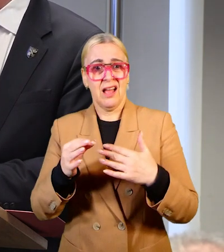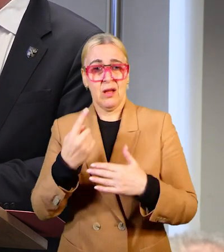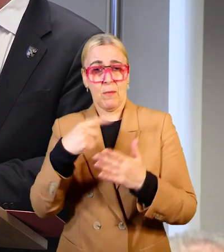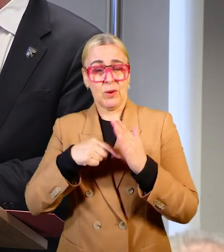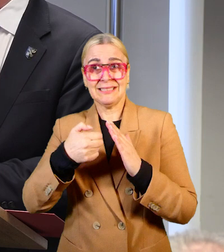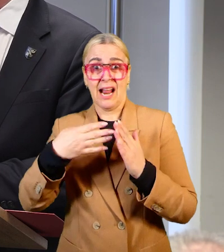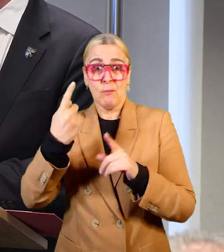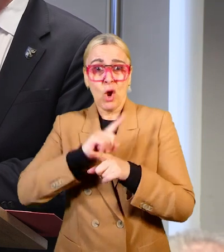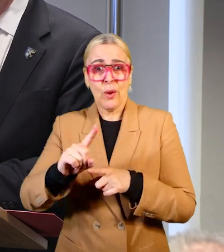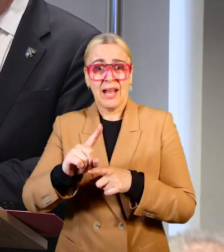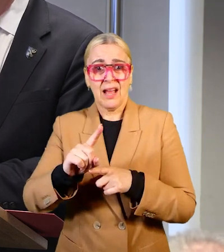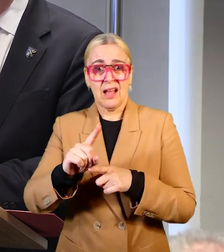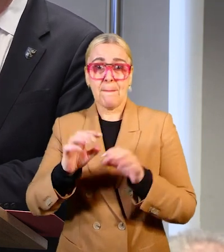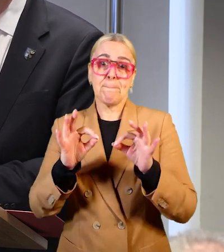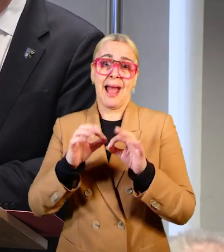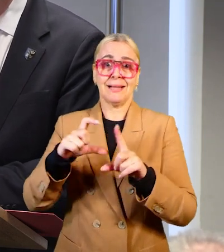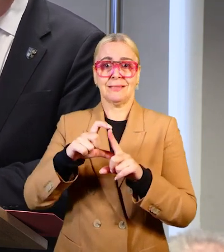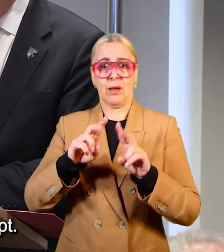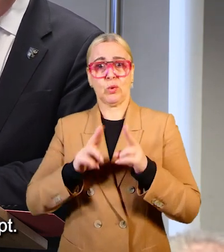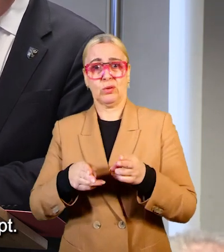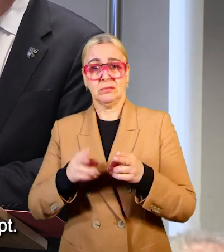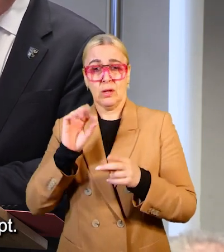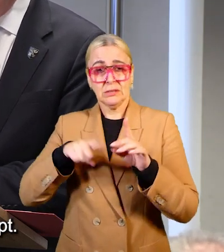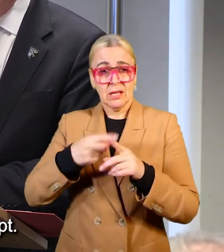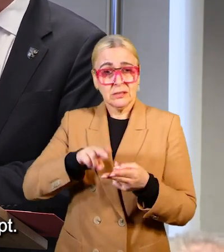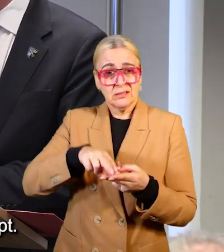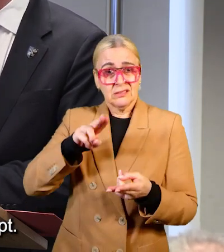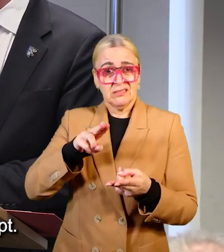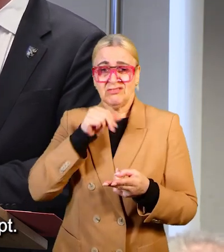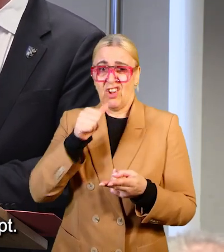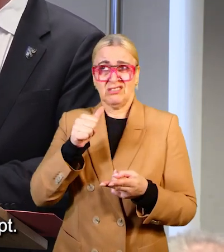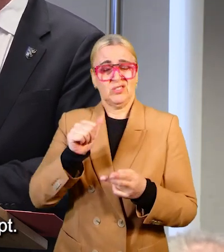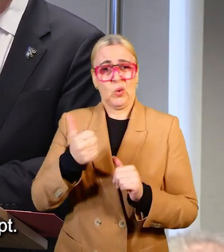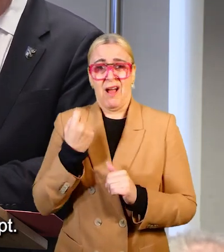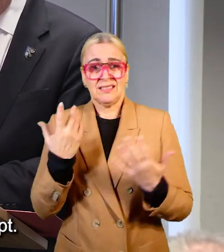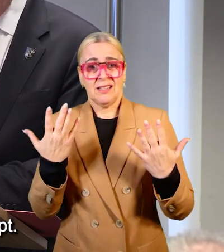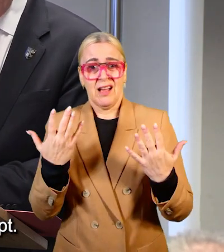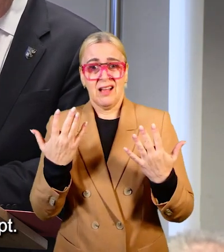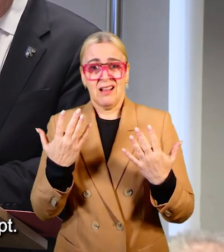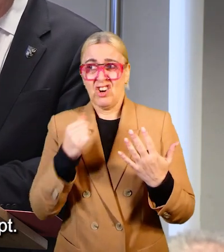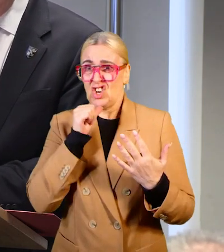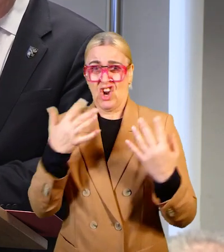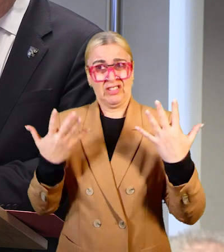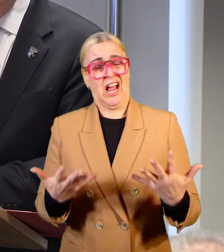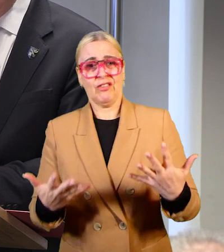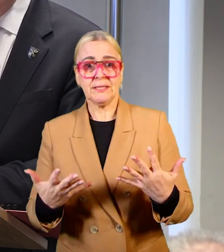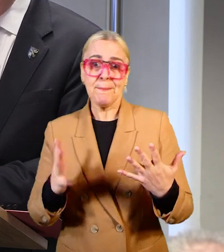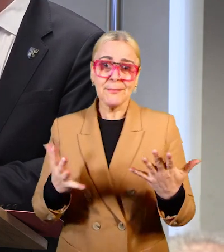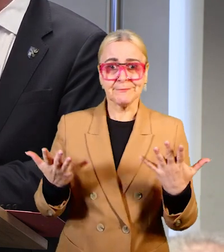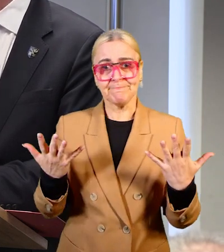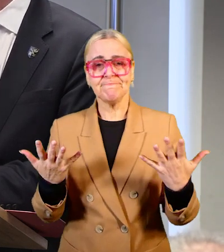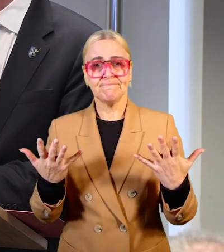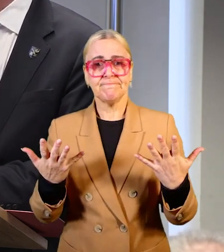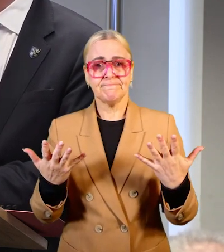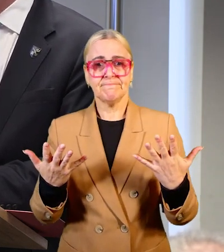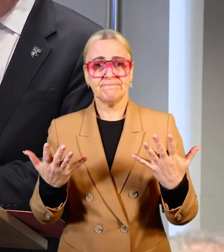includes 2.99% council tax and the 2% adult social care precept. That's